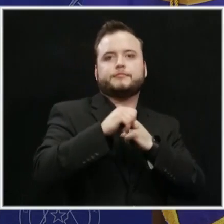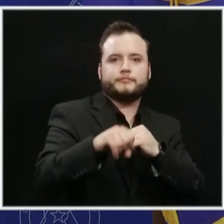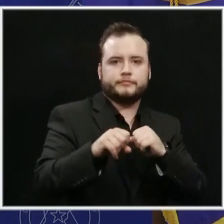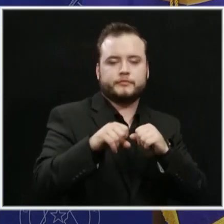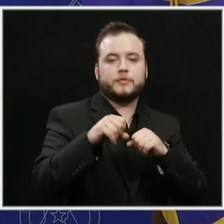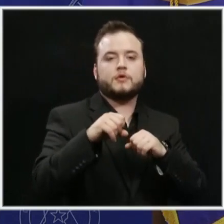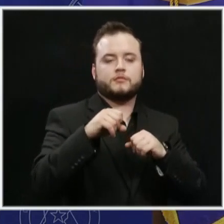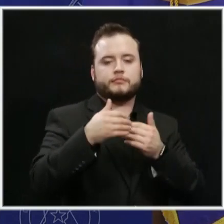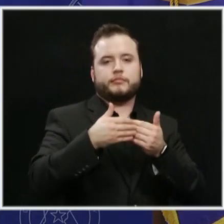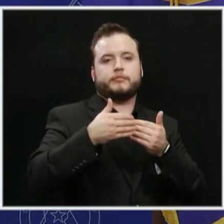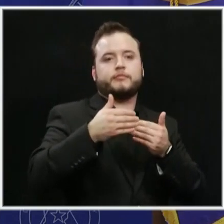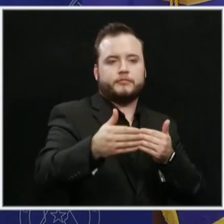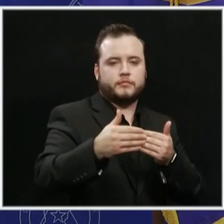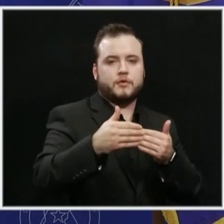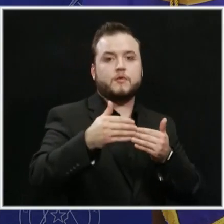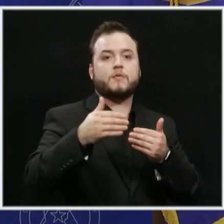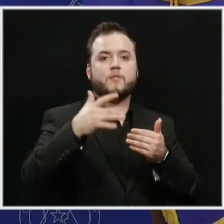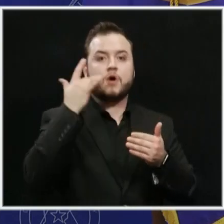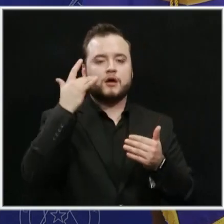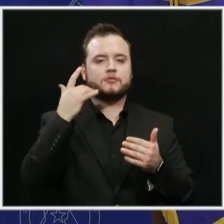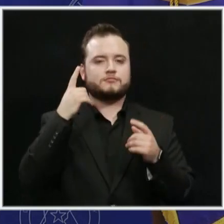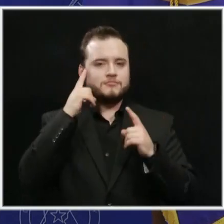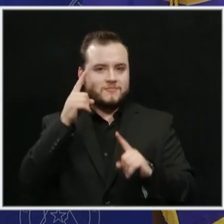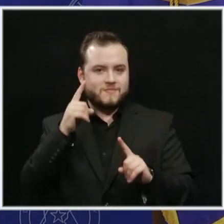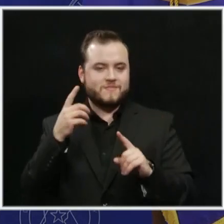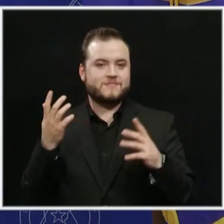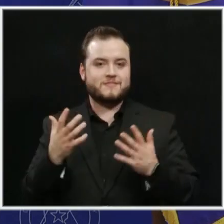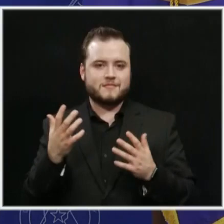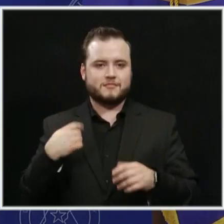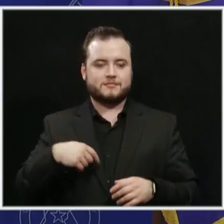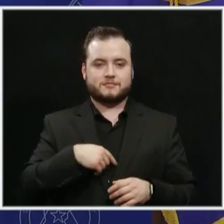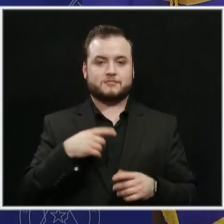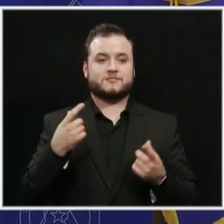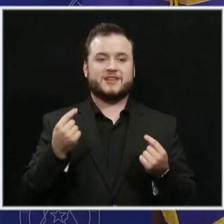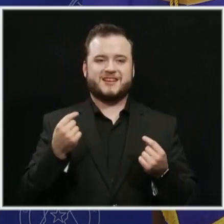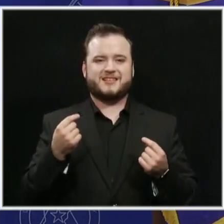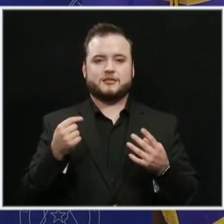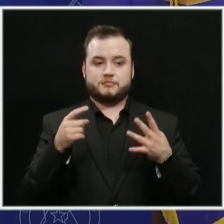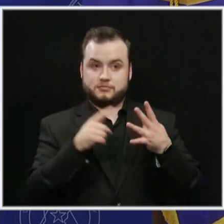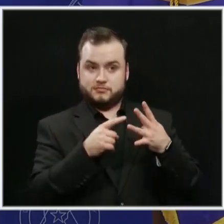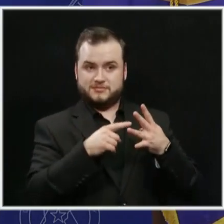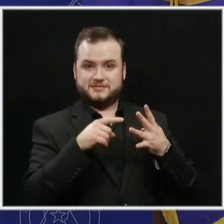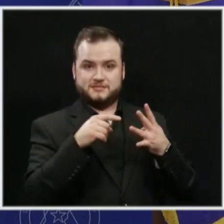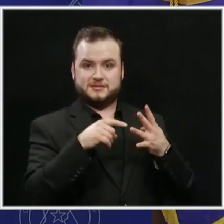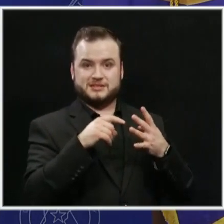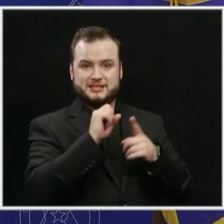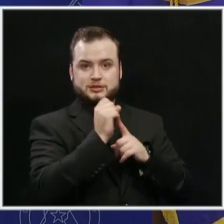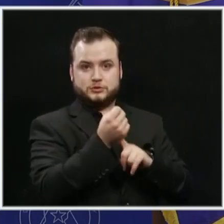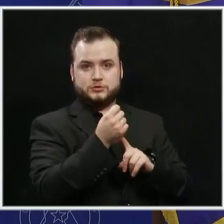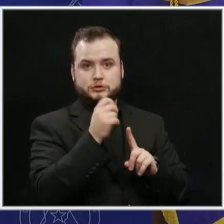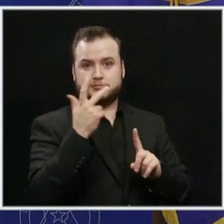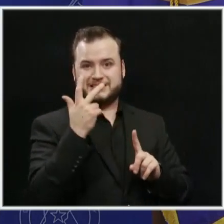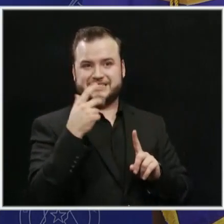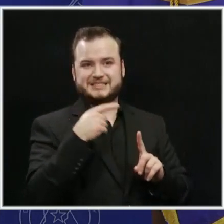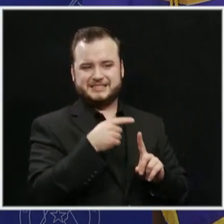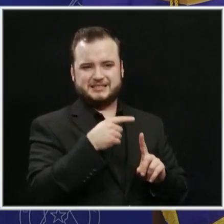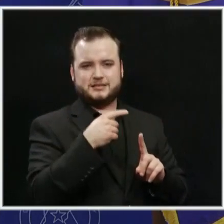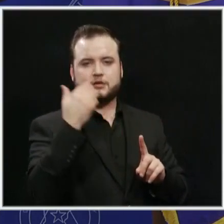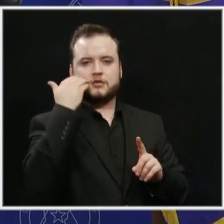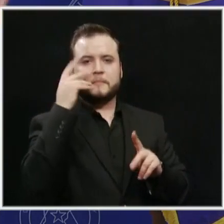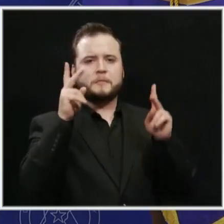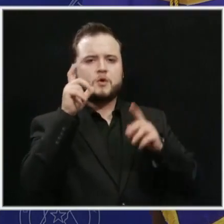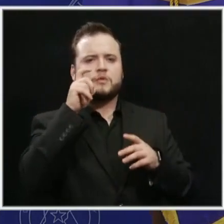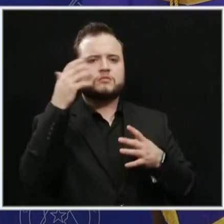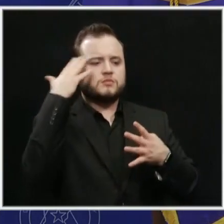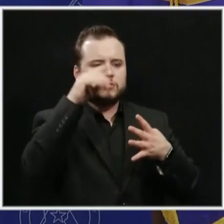the only sustainable place is looking like scenario 3 in that modeling. And for folks out there who aren't familiar with that, and it's one point in time of all